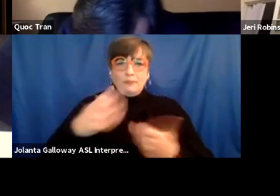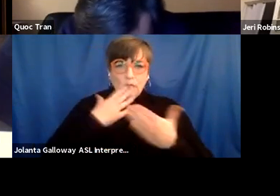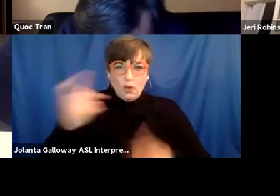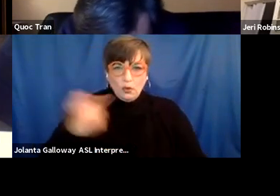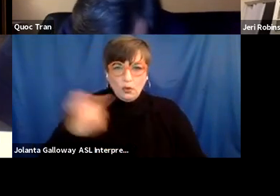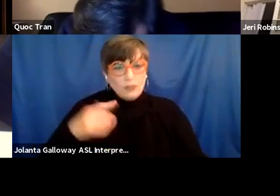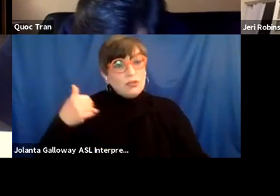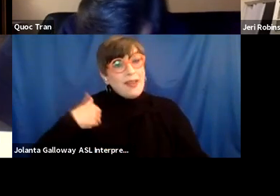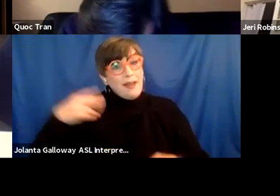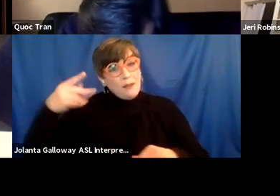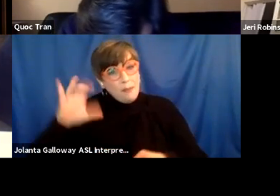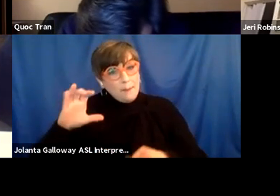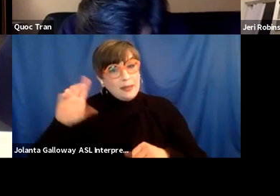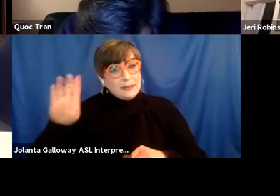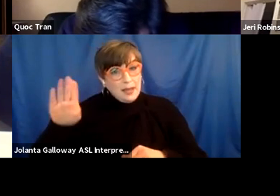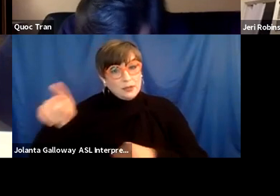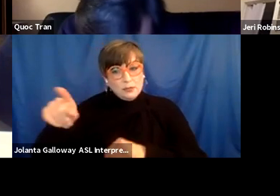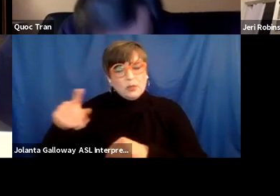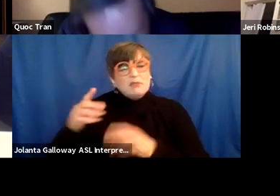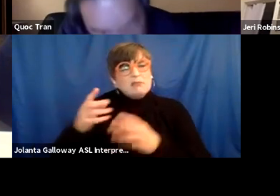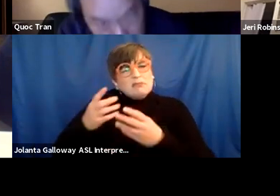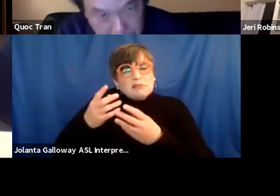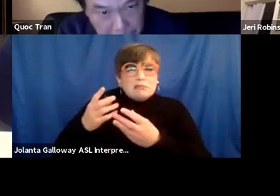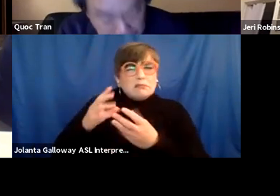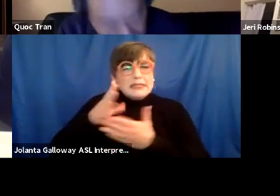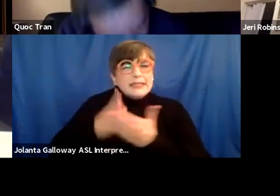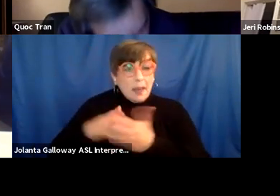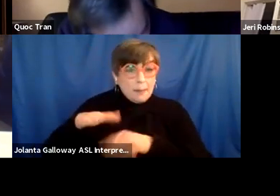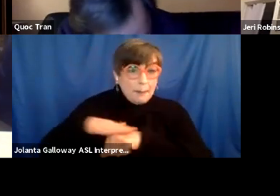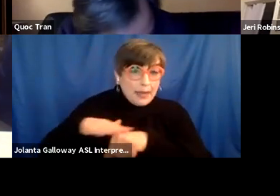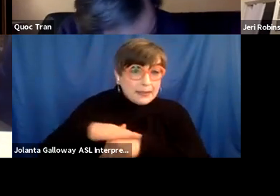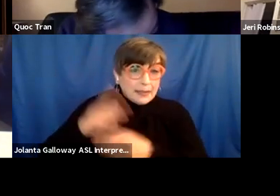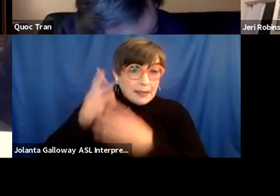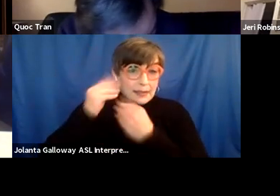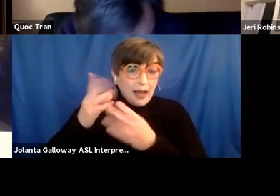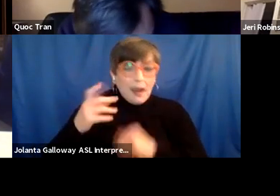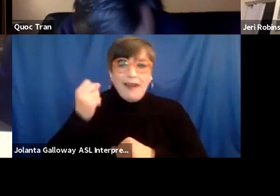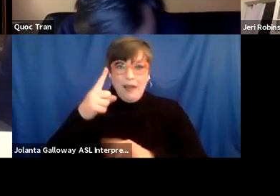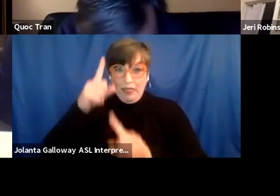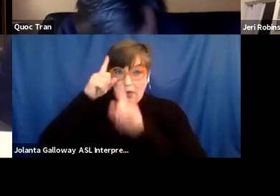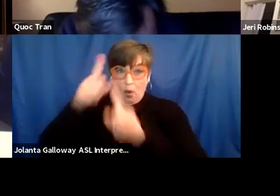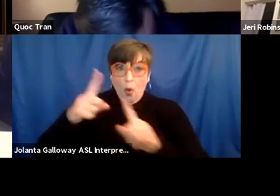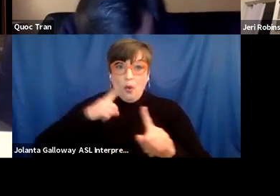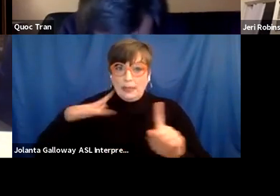is giving some basic data out of Panorama. What we need to do is move toward the entire district